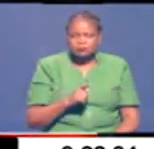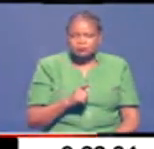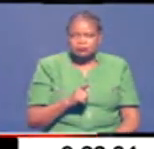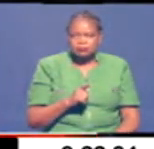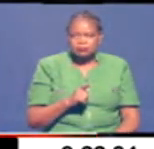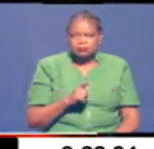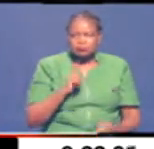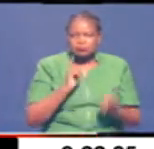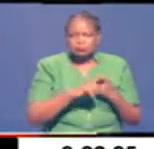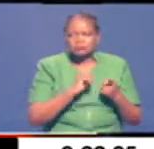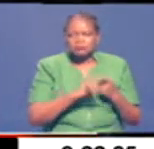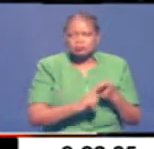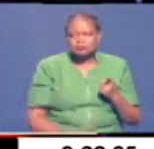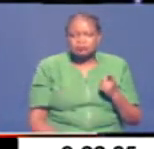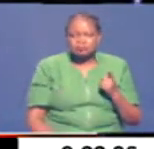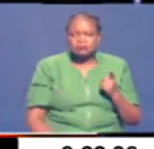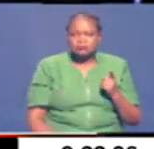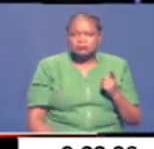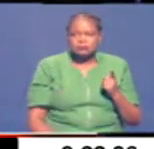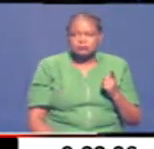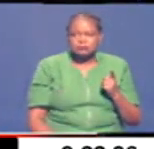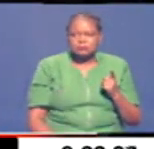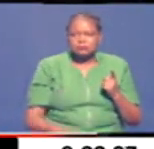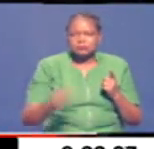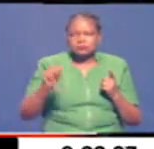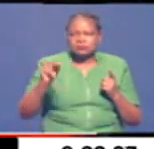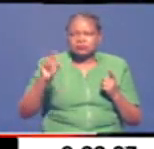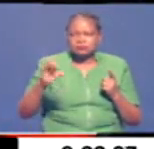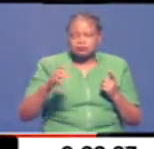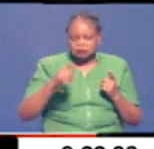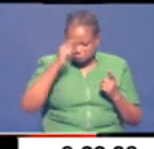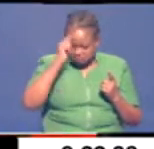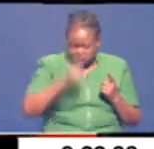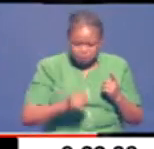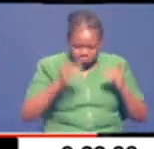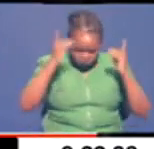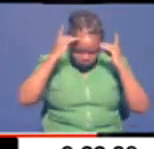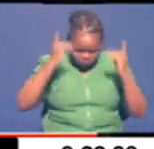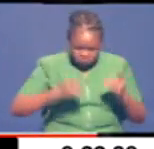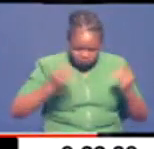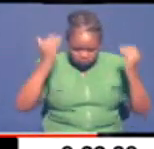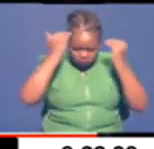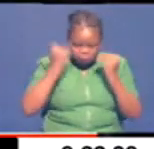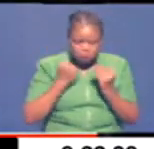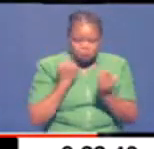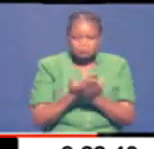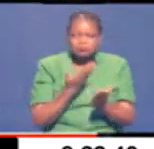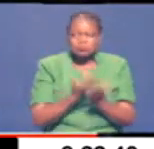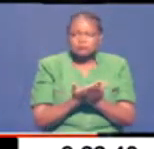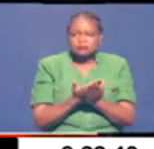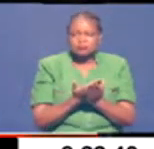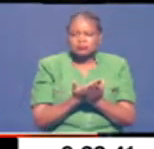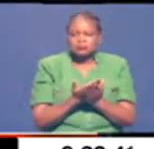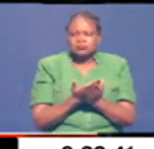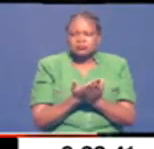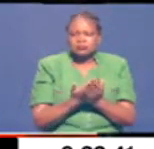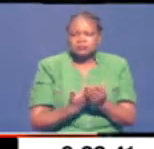one, ANC respects the decision of the Court of Appeal to